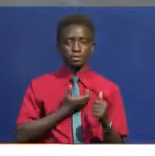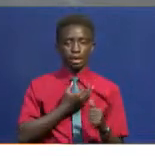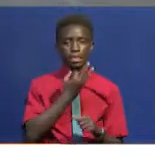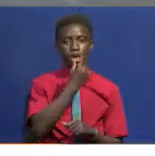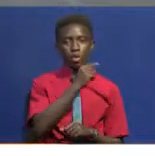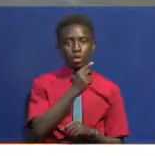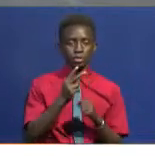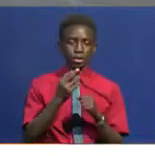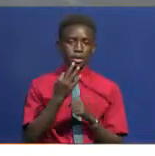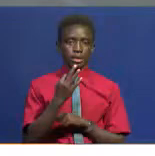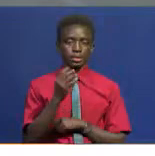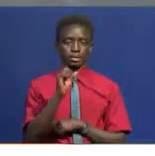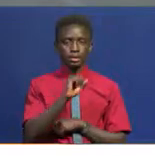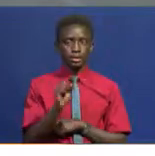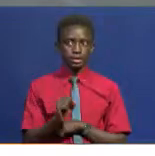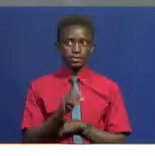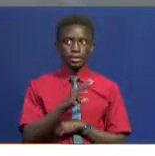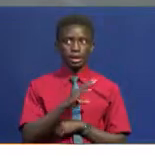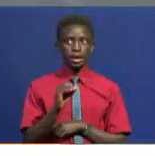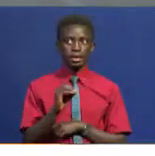and a bronze medal.